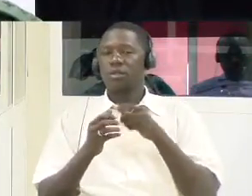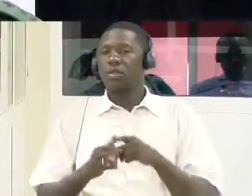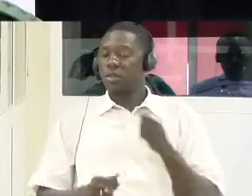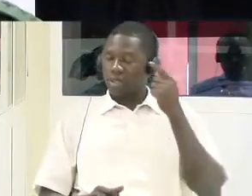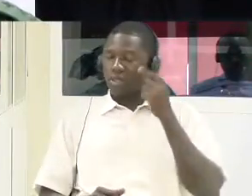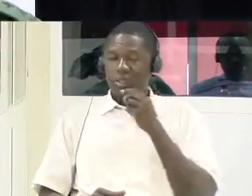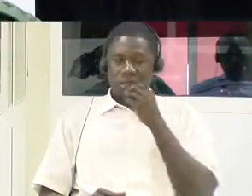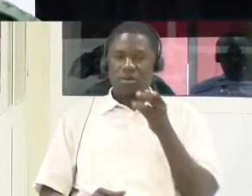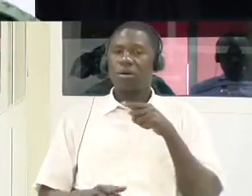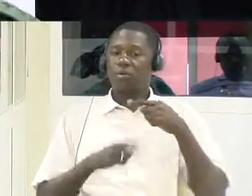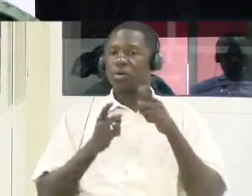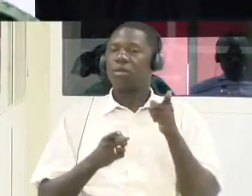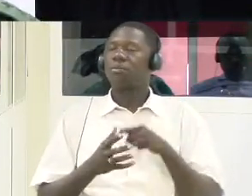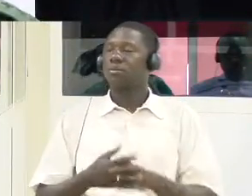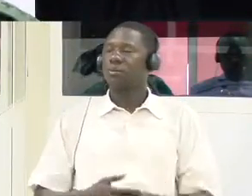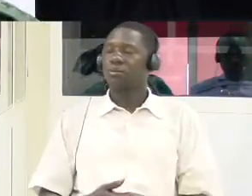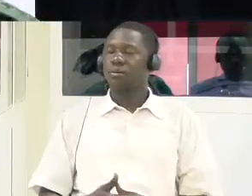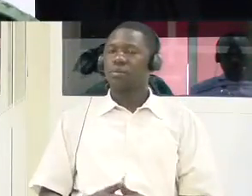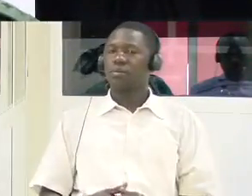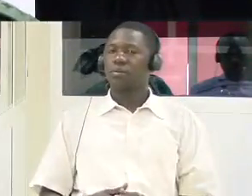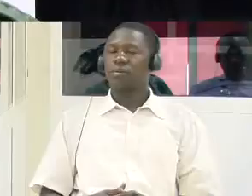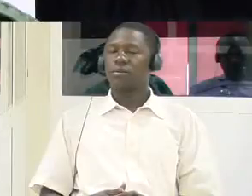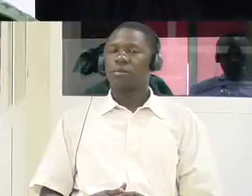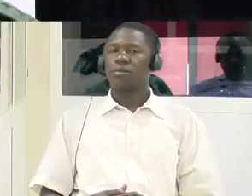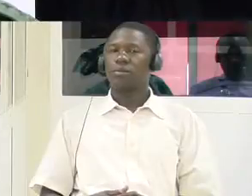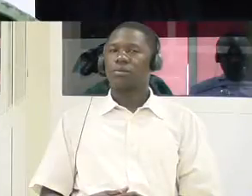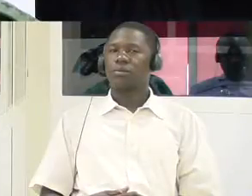Bakote station, then with my escort.